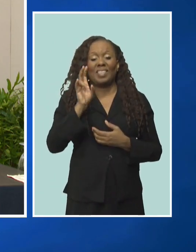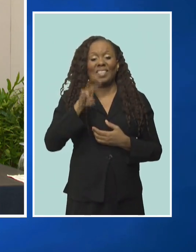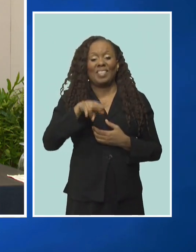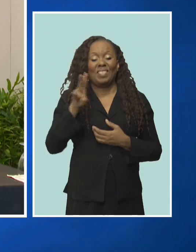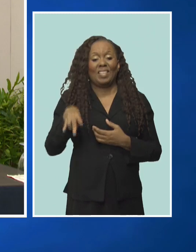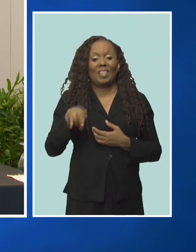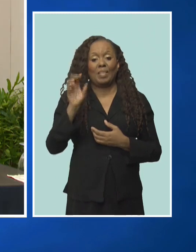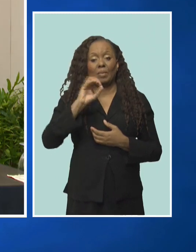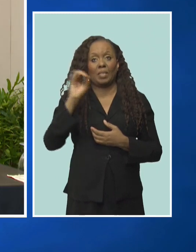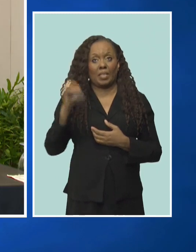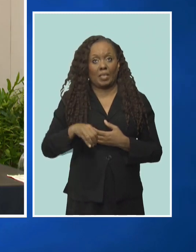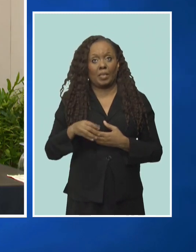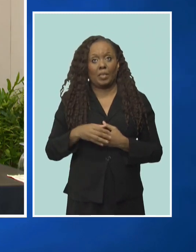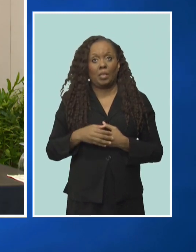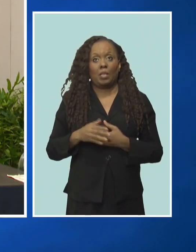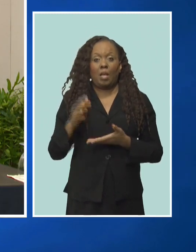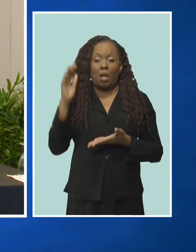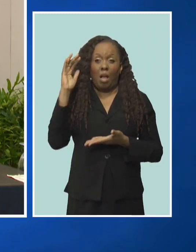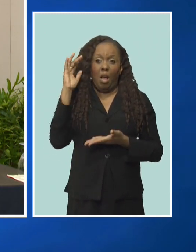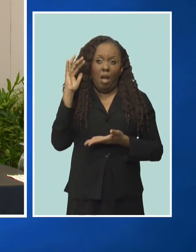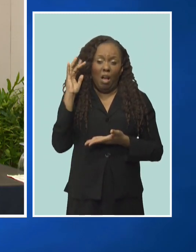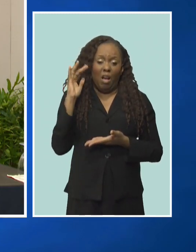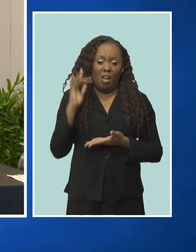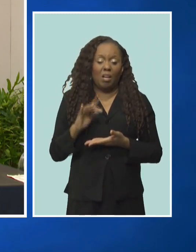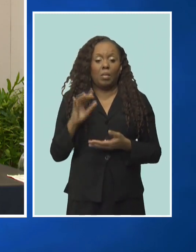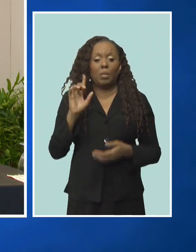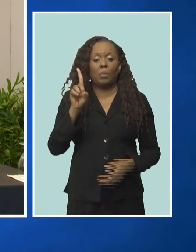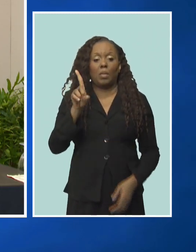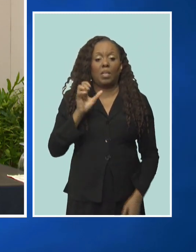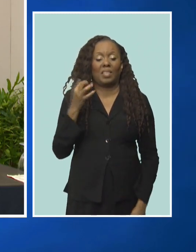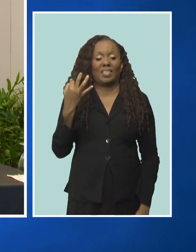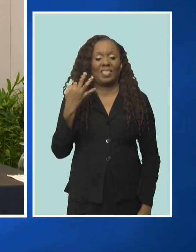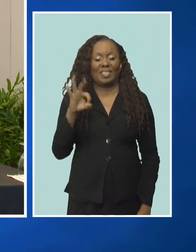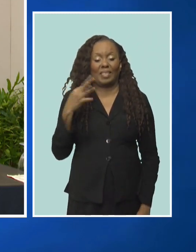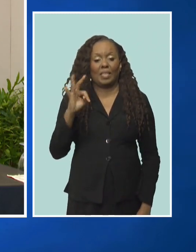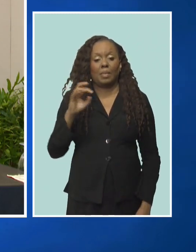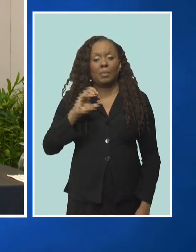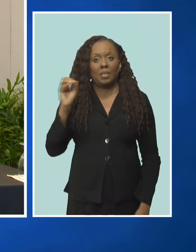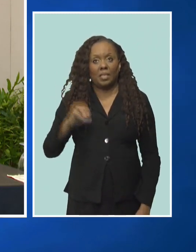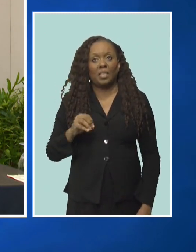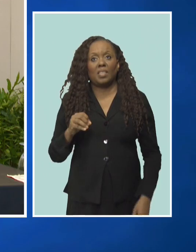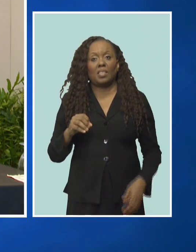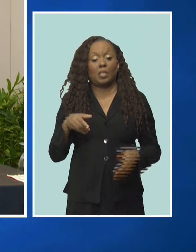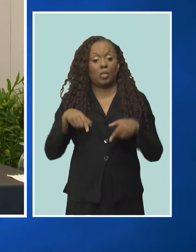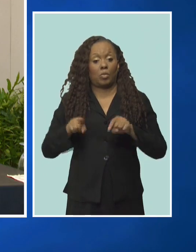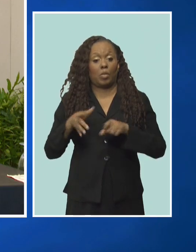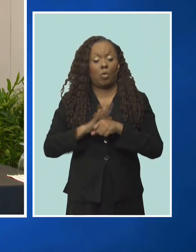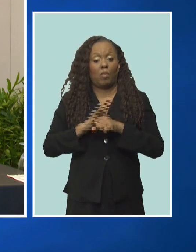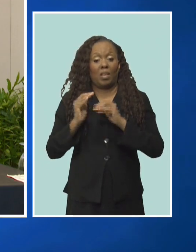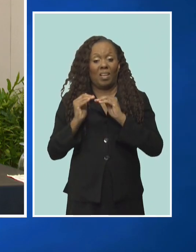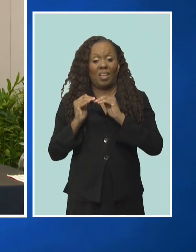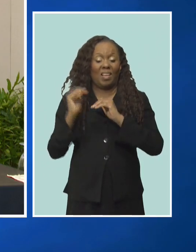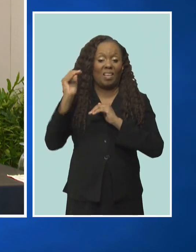177%. We brought it down to 119%, and it went back up during COVID